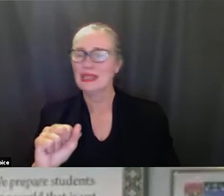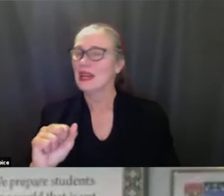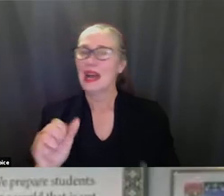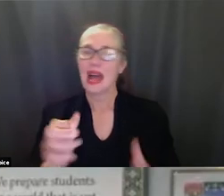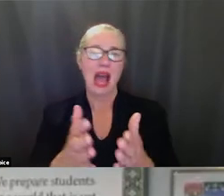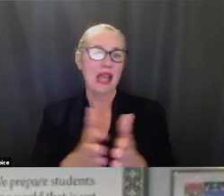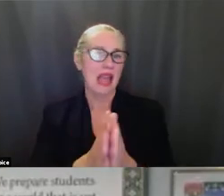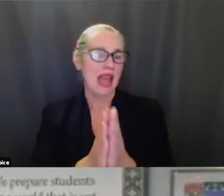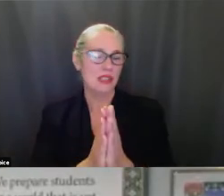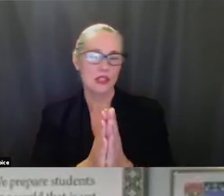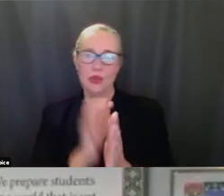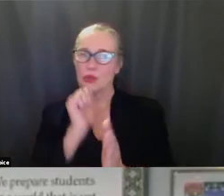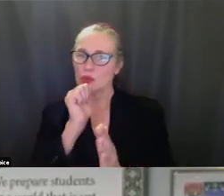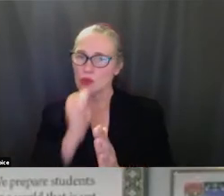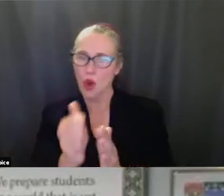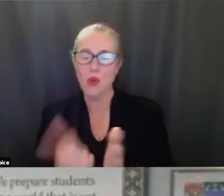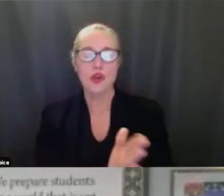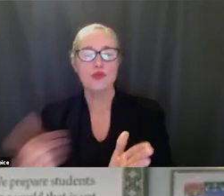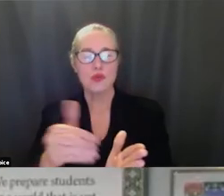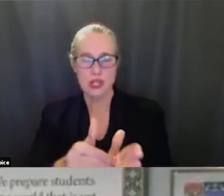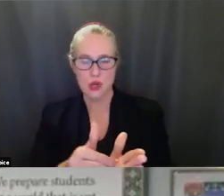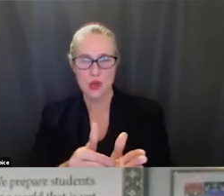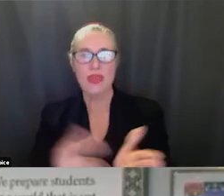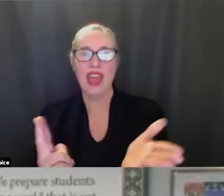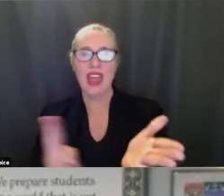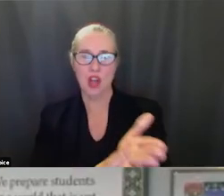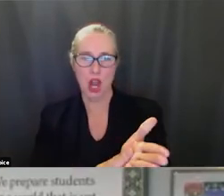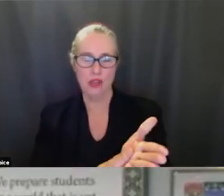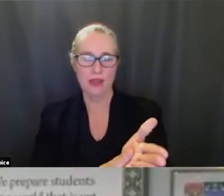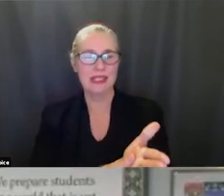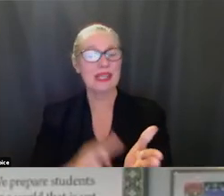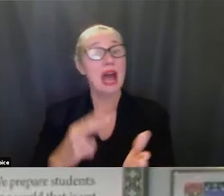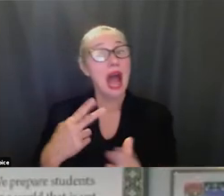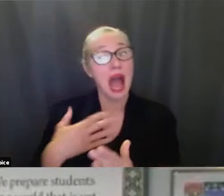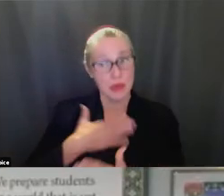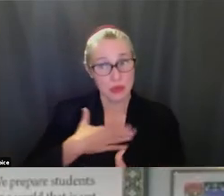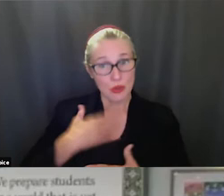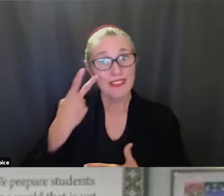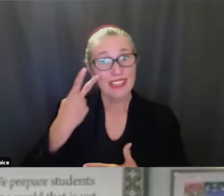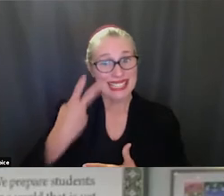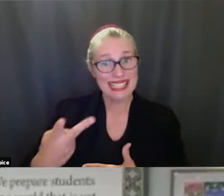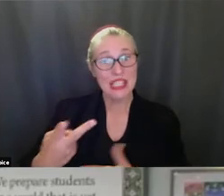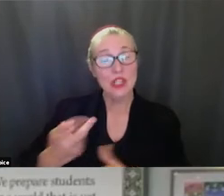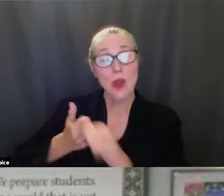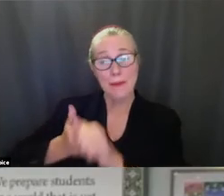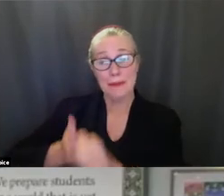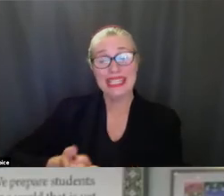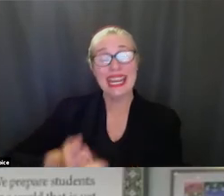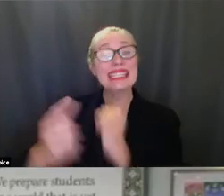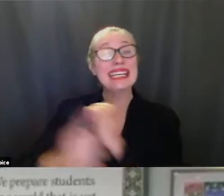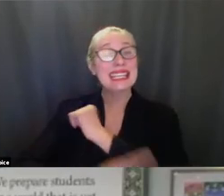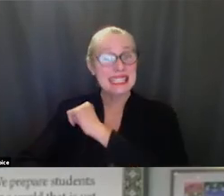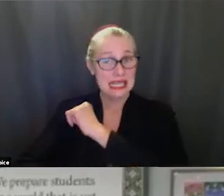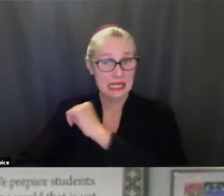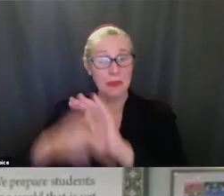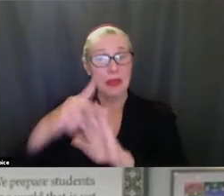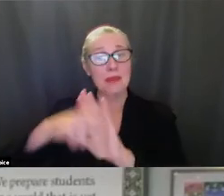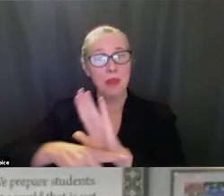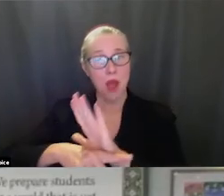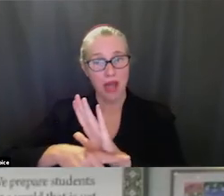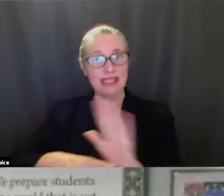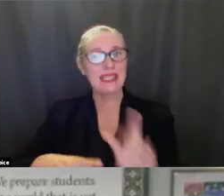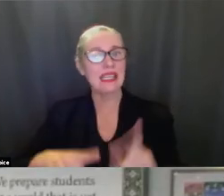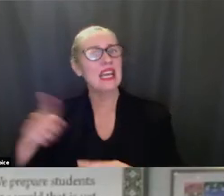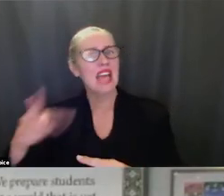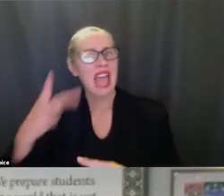armed deputy i was grateful to see your recent update of discipline policies based on data dr wagoneck effectively presented on disproportionality